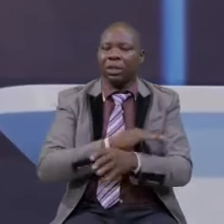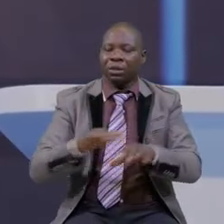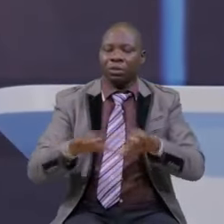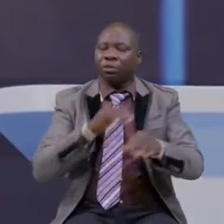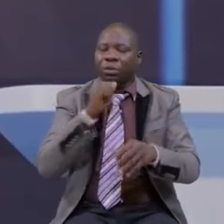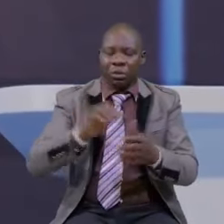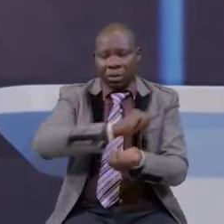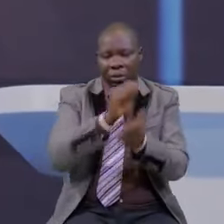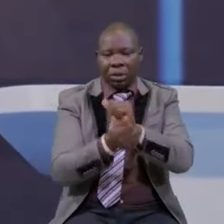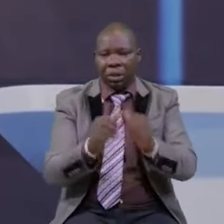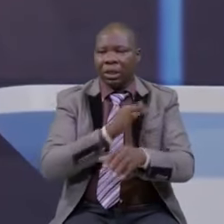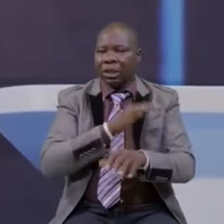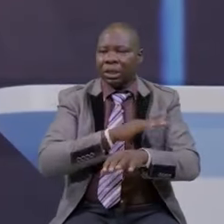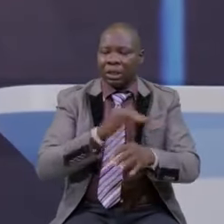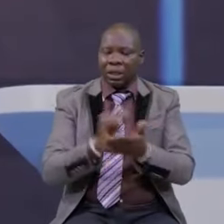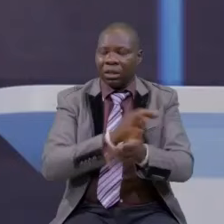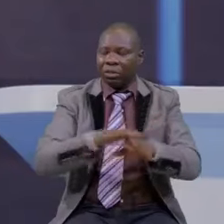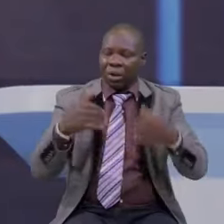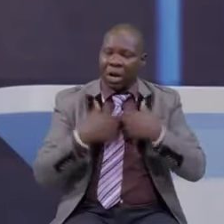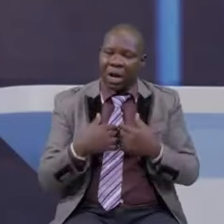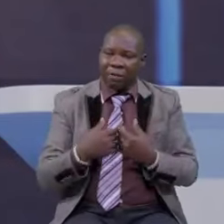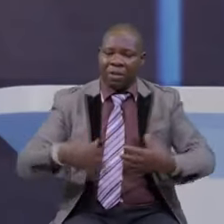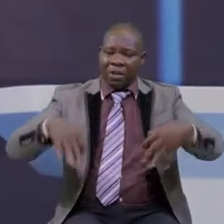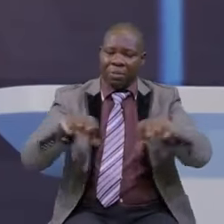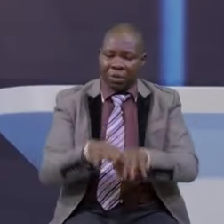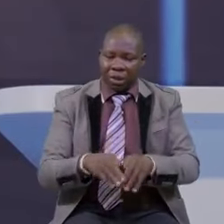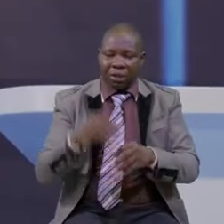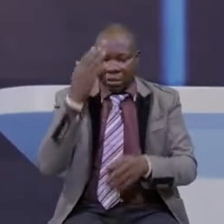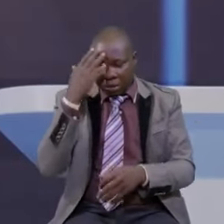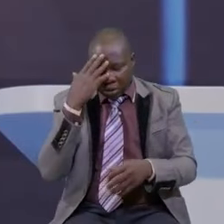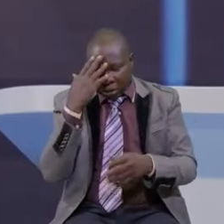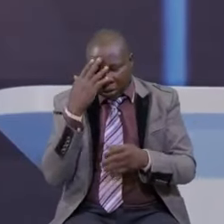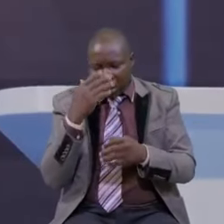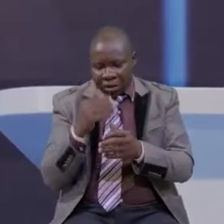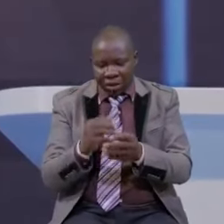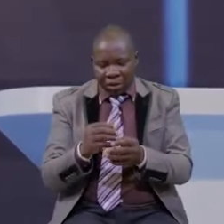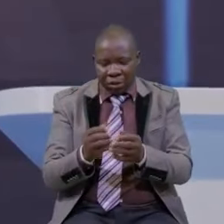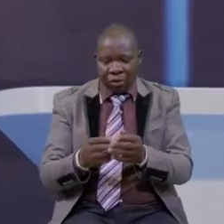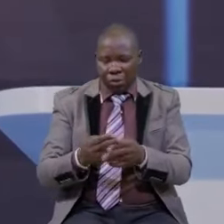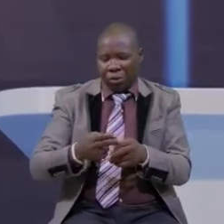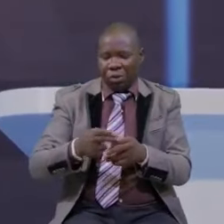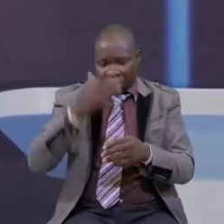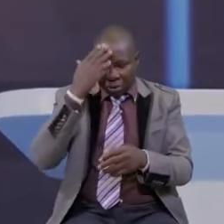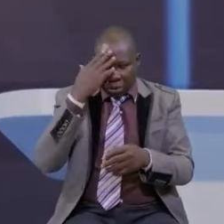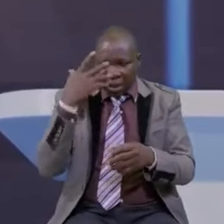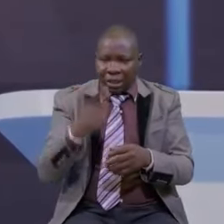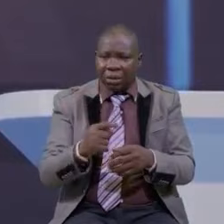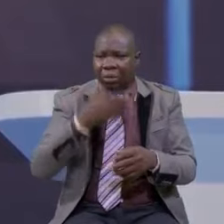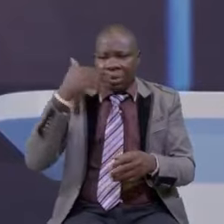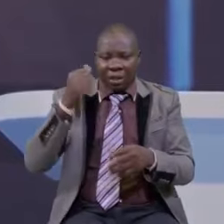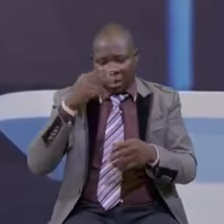have inferior knowledge and important, better knowledge, the Spirit of God gathered